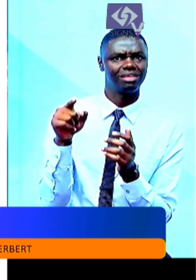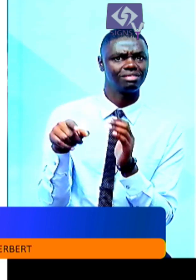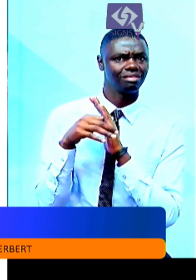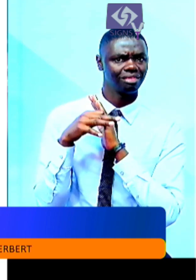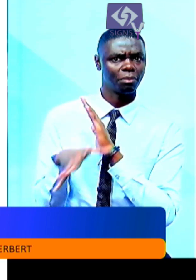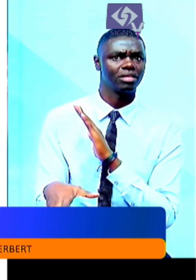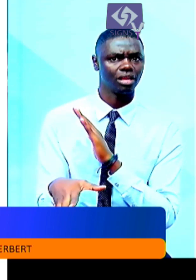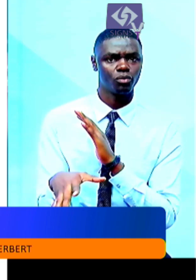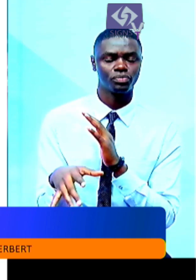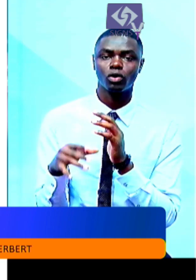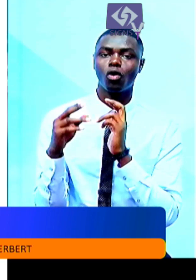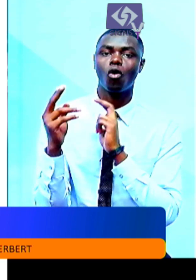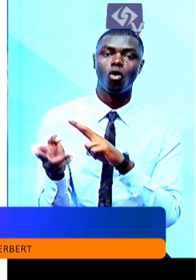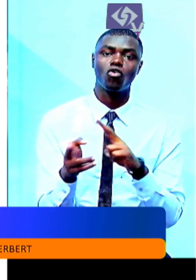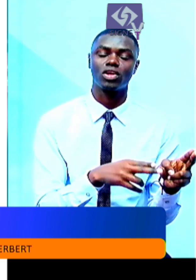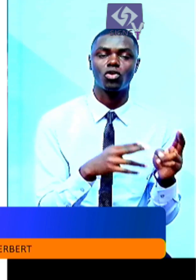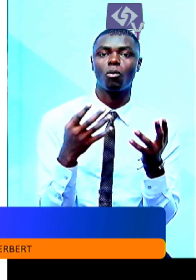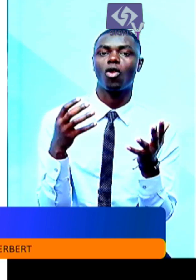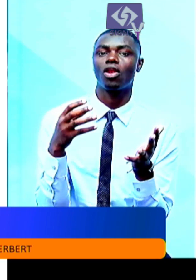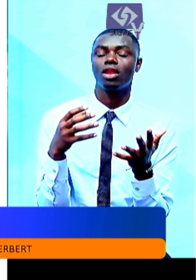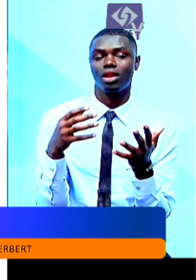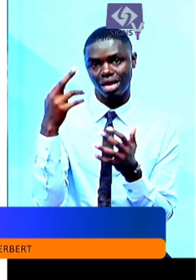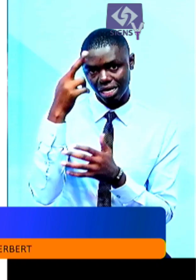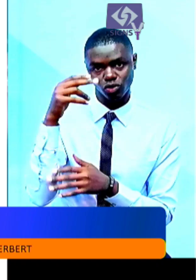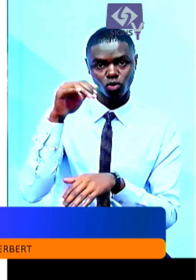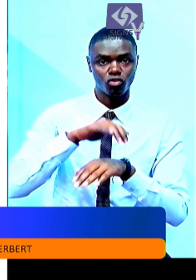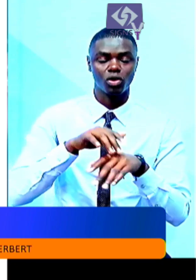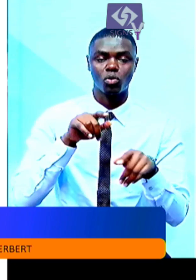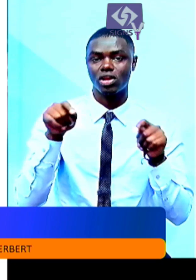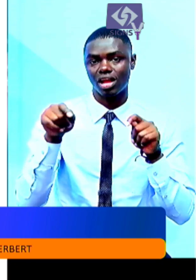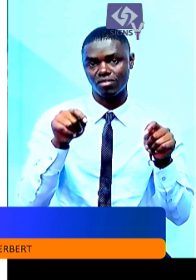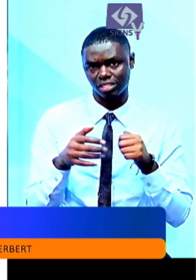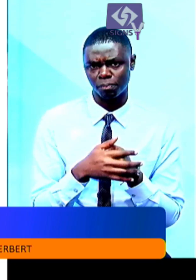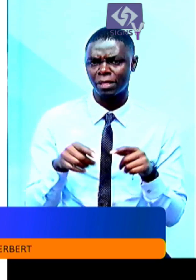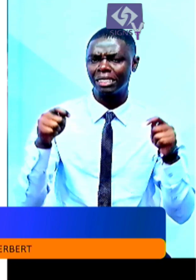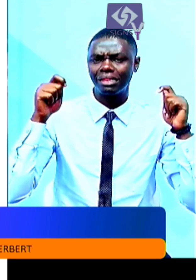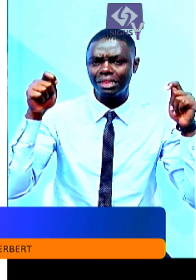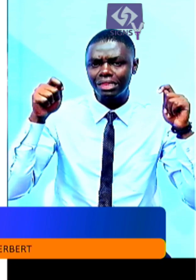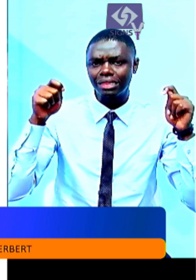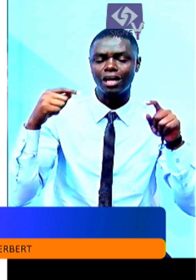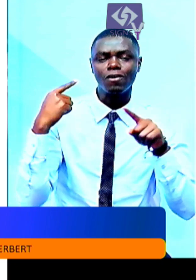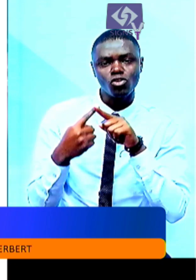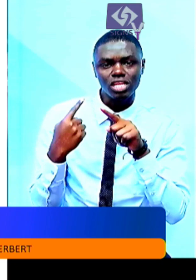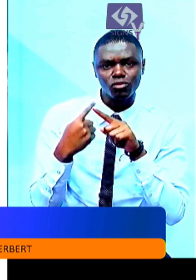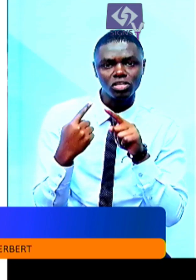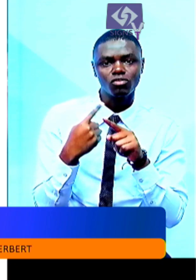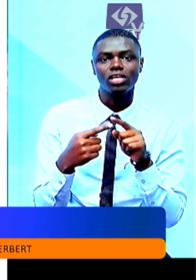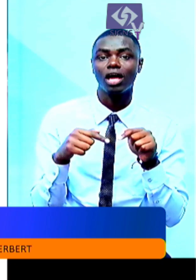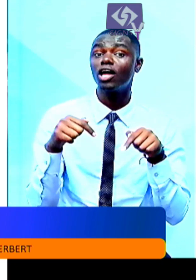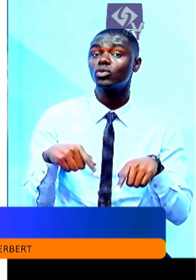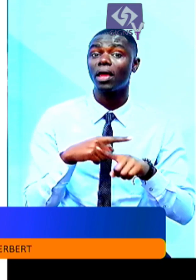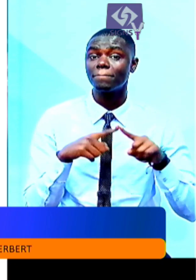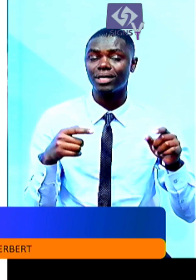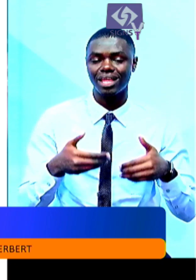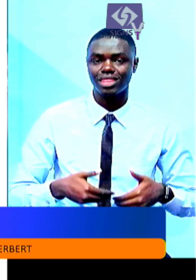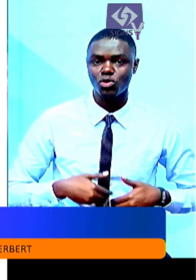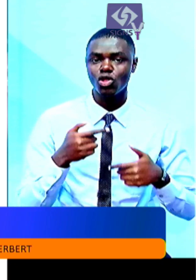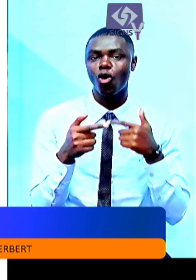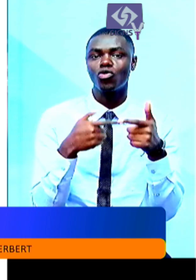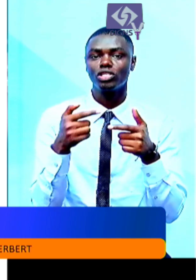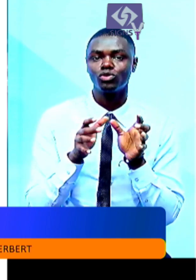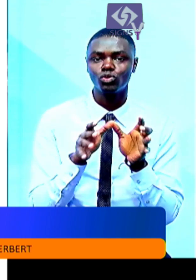betrayal of the noble cause of good governance he had championed for decades. Today, although the youth continue to